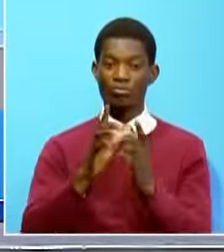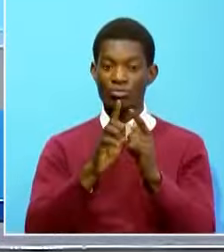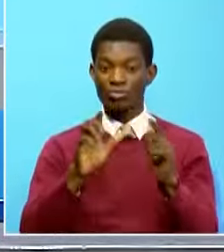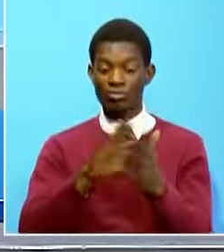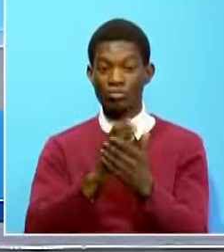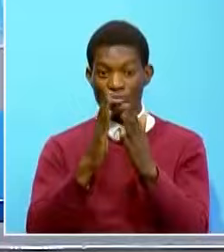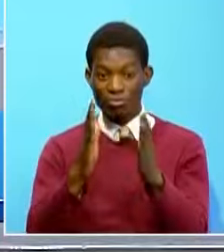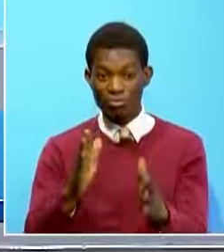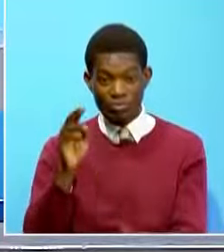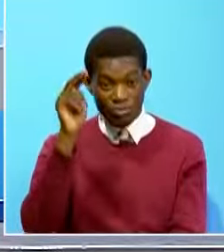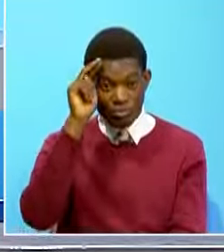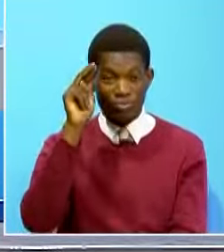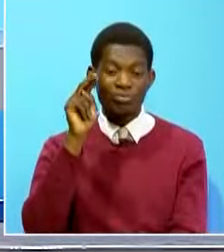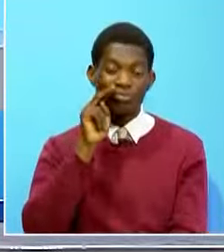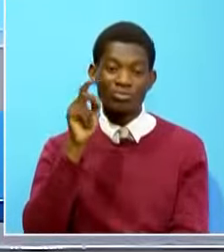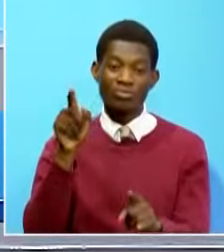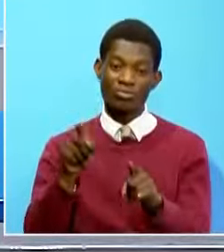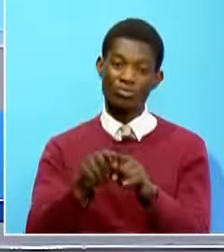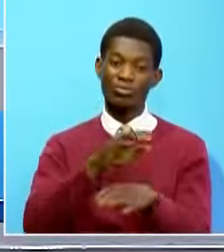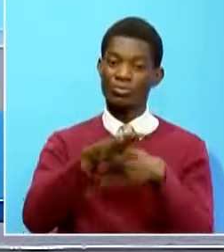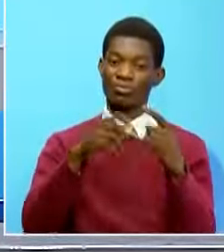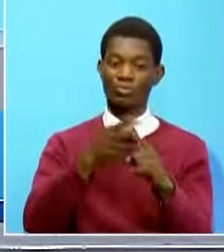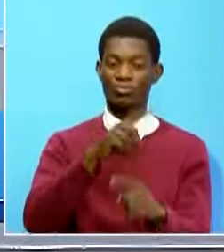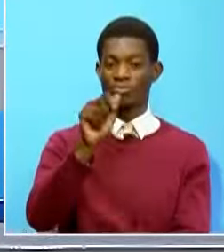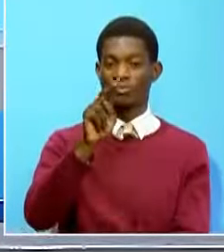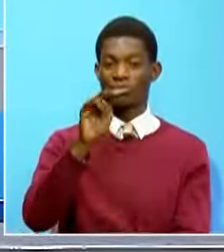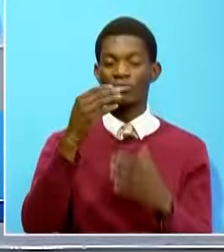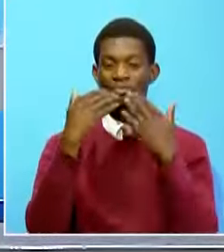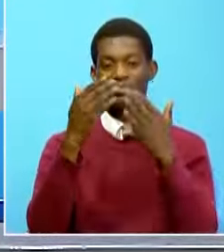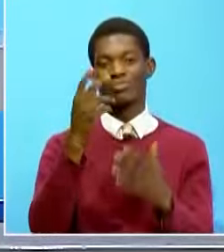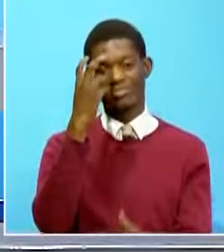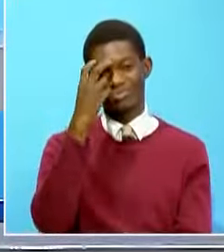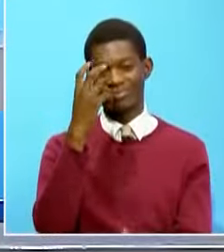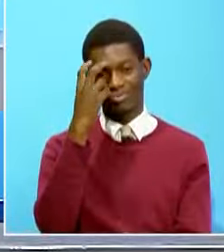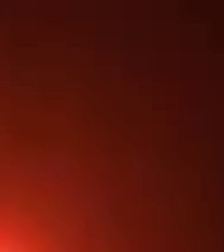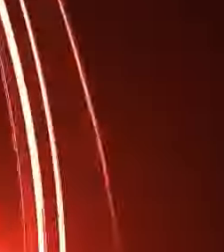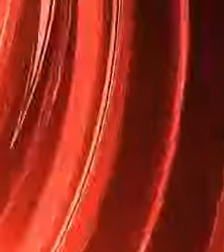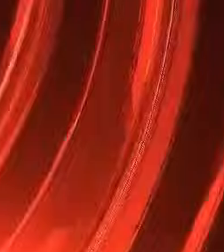interpreter, Nham Mumbi, and the entire production crew, it's thank you for watching and stay tuned.